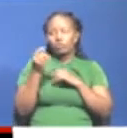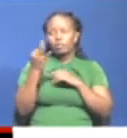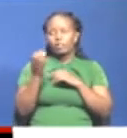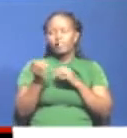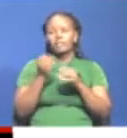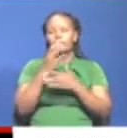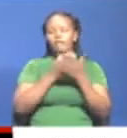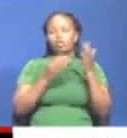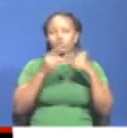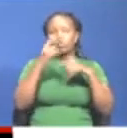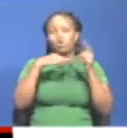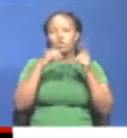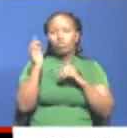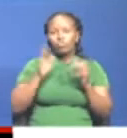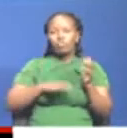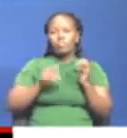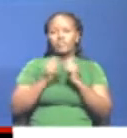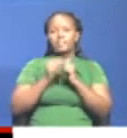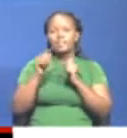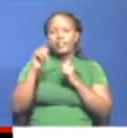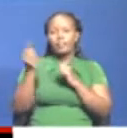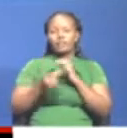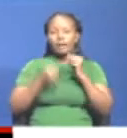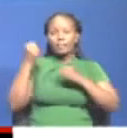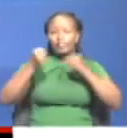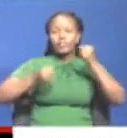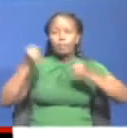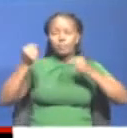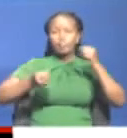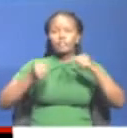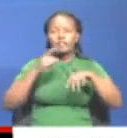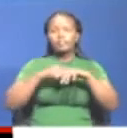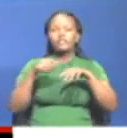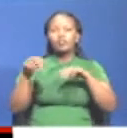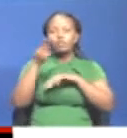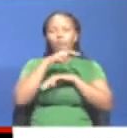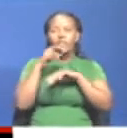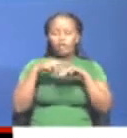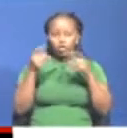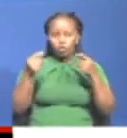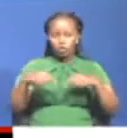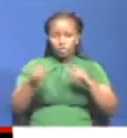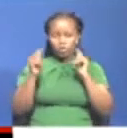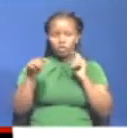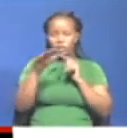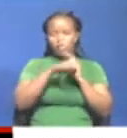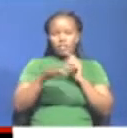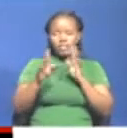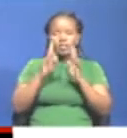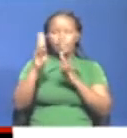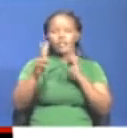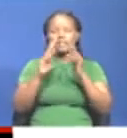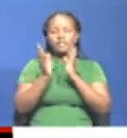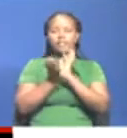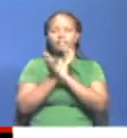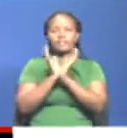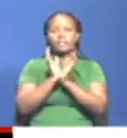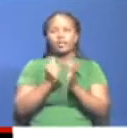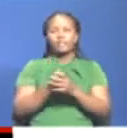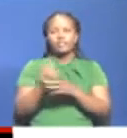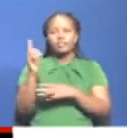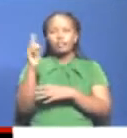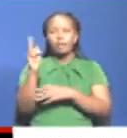win the women's 10,000 meters race during the national athletics trials at the Moi International Sports Center, Kasarani, in